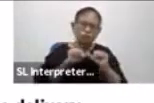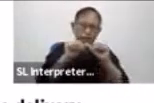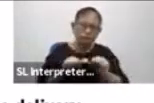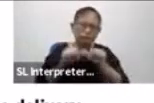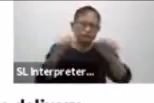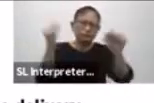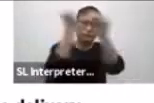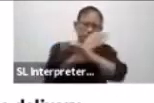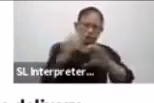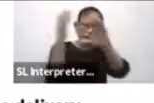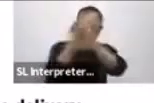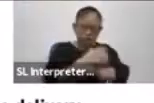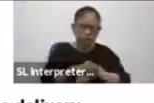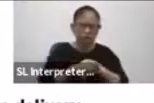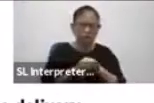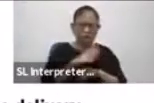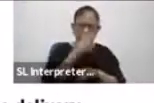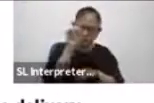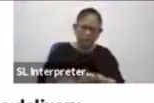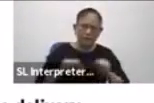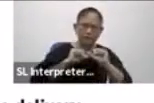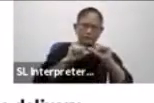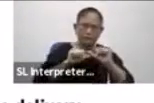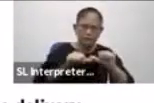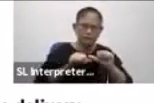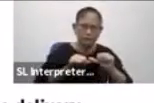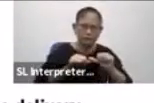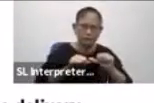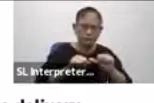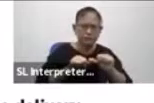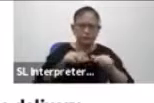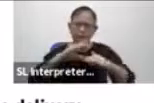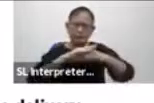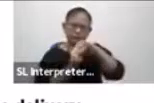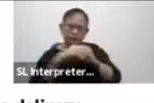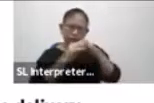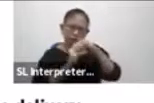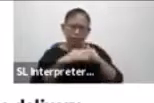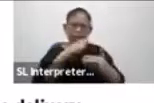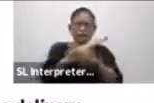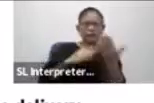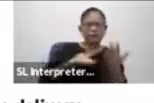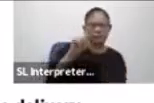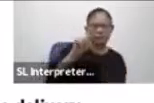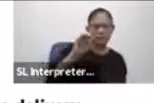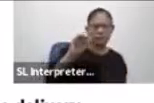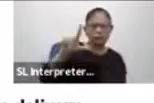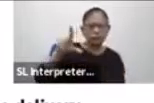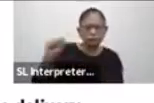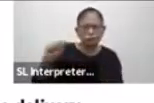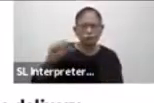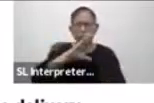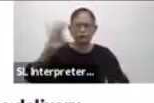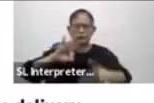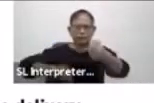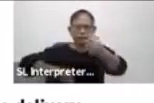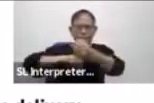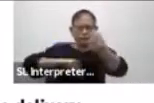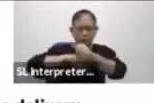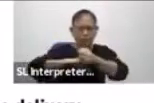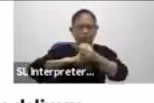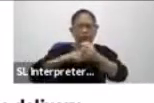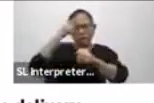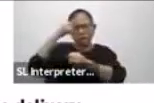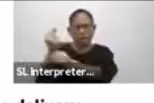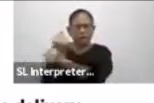to prioritize continued capacity building and adaptation of tools and guidelines, including support to frontline service providers